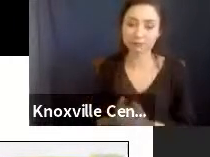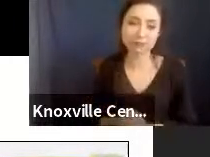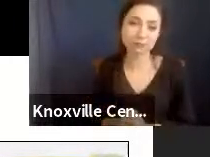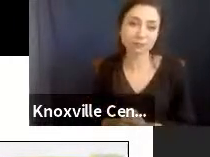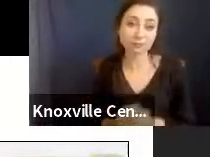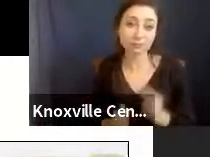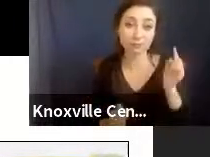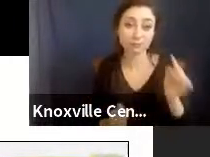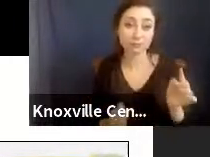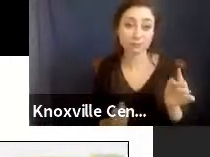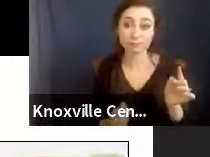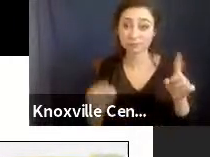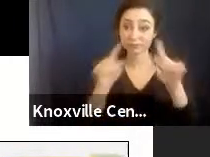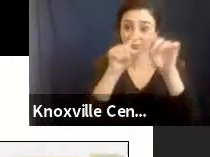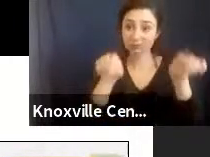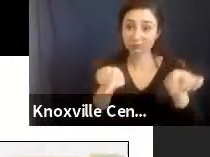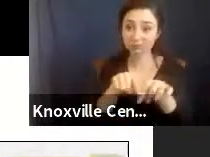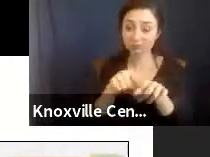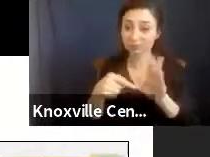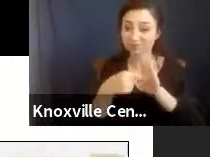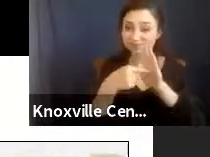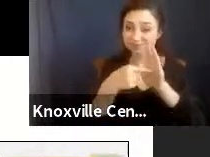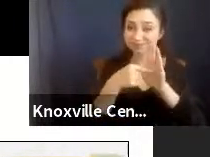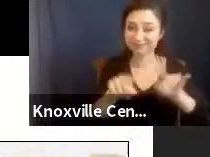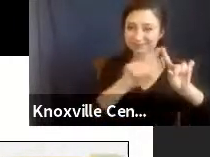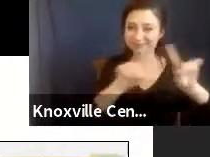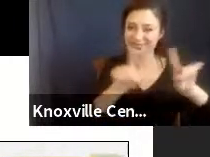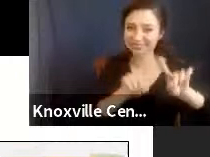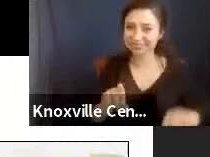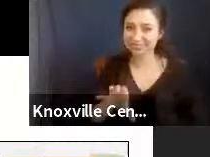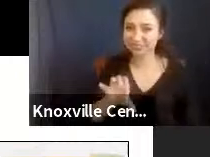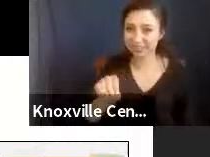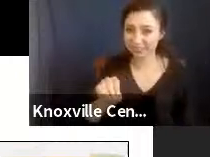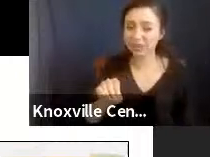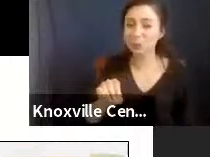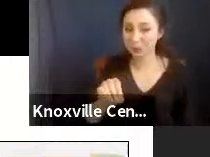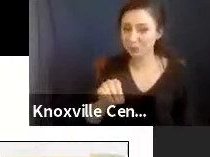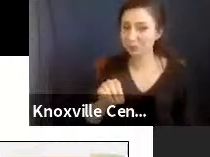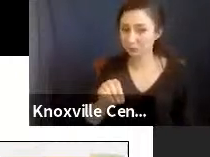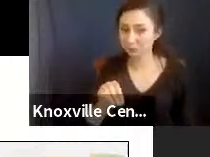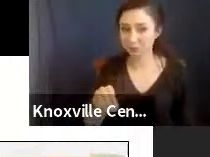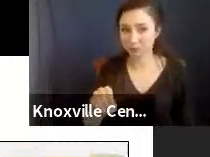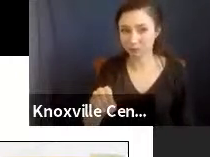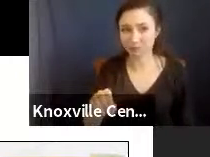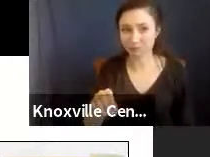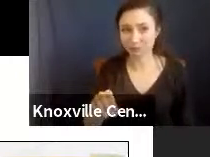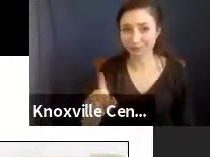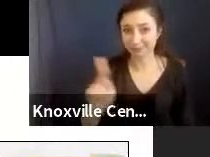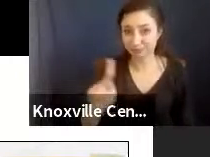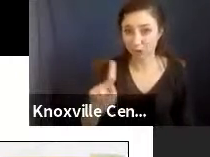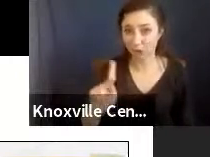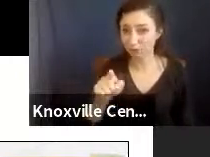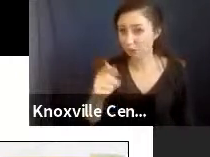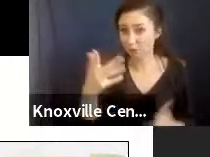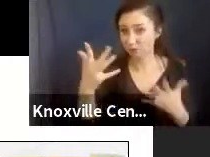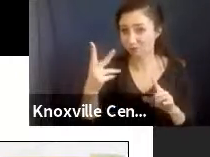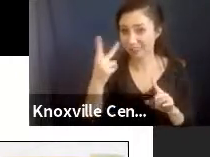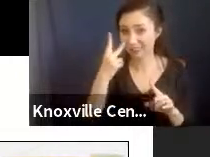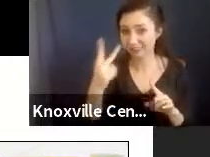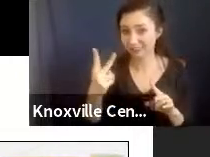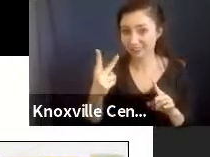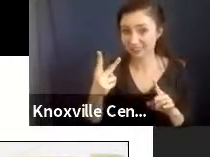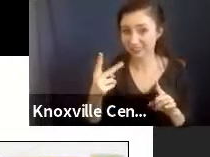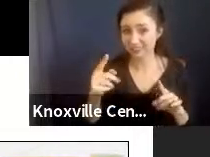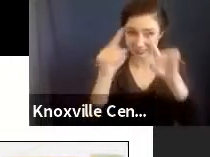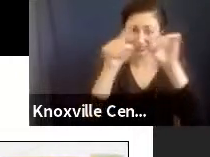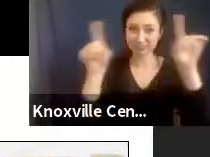This we show as far as the different counties, and the Knox is what you've already seen in the lower right,